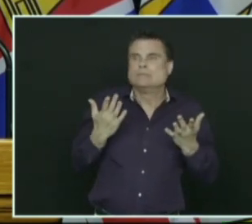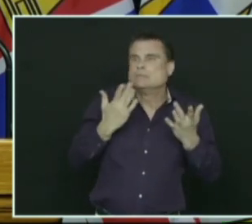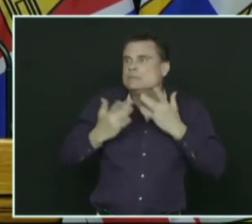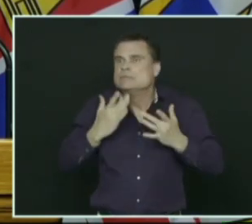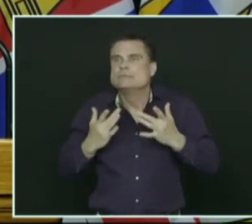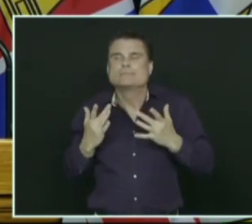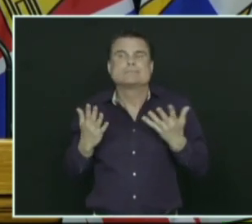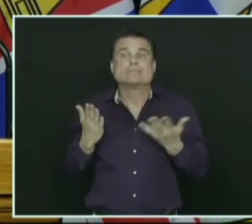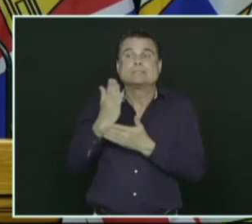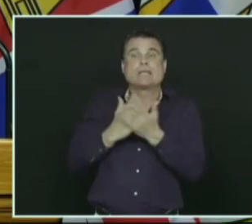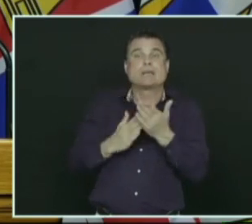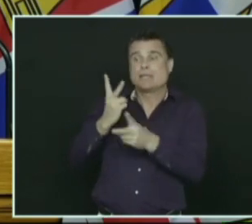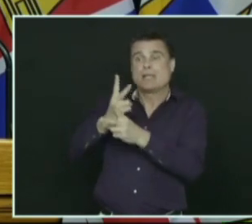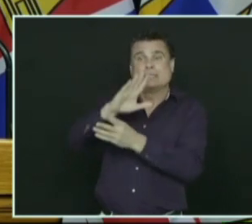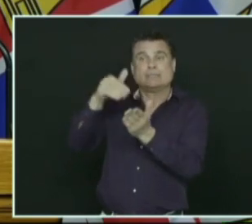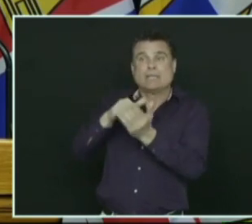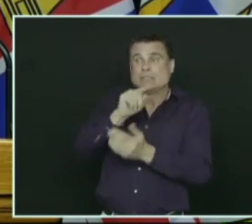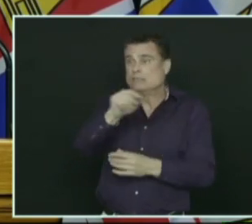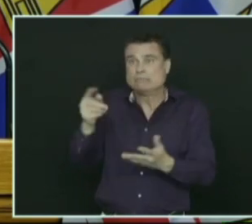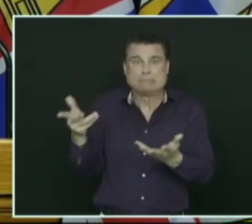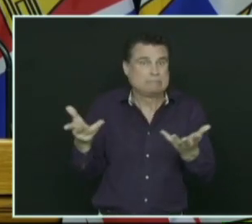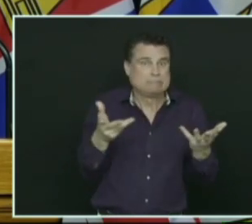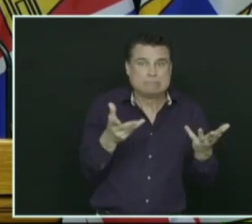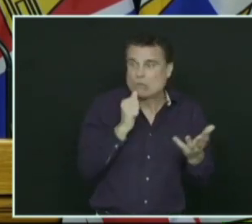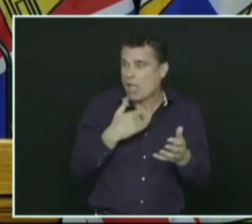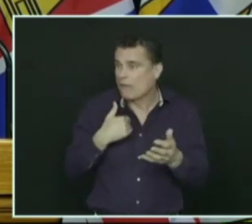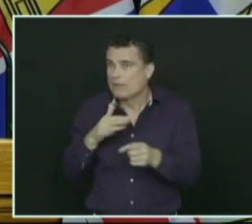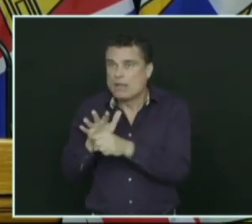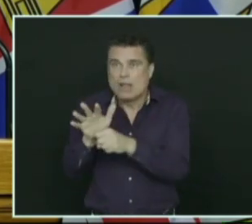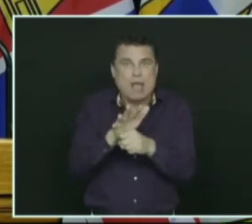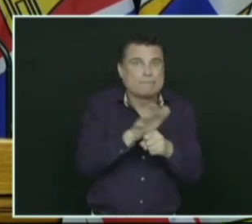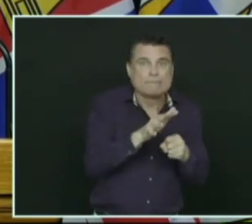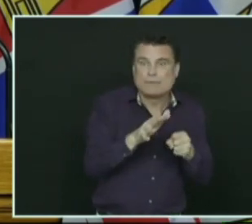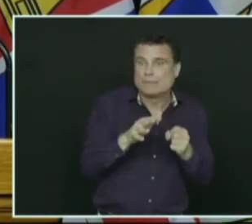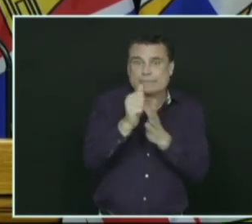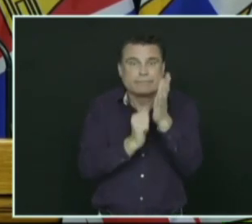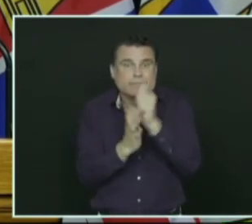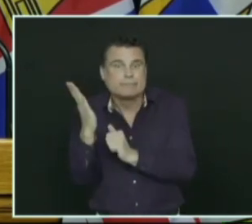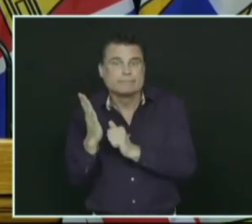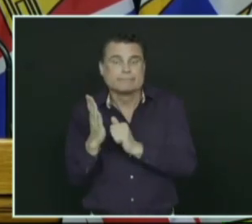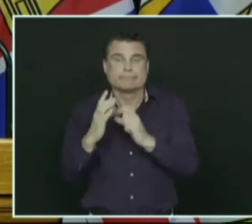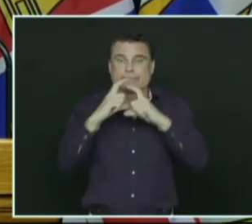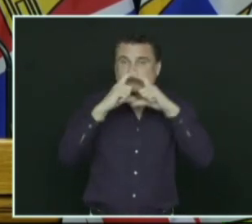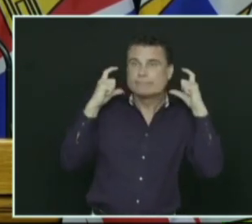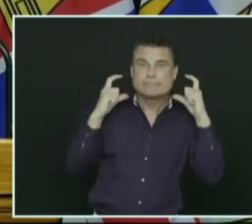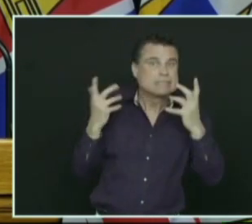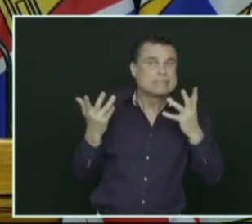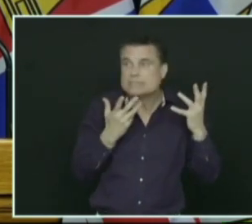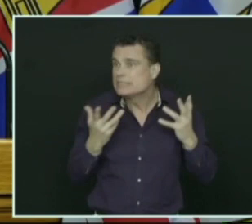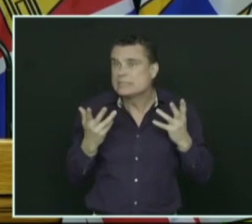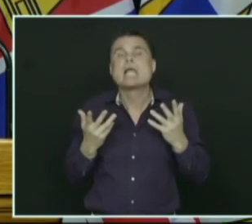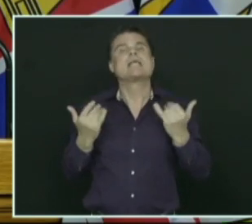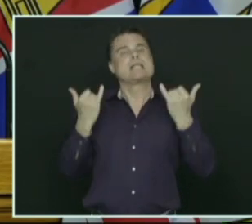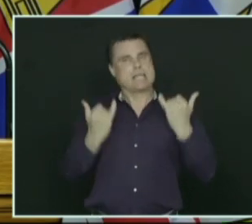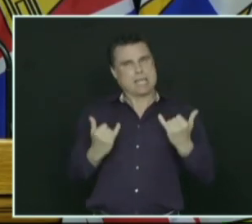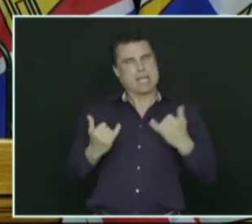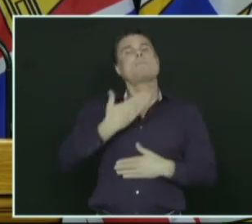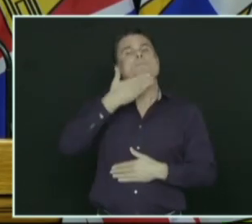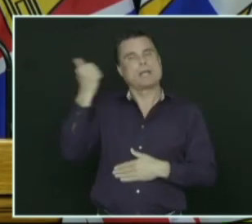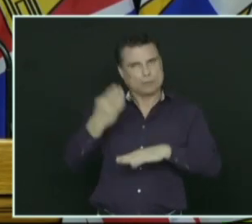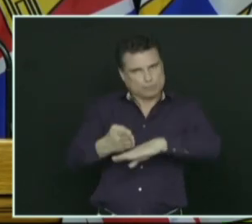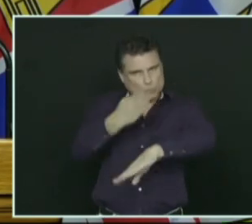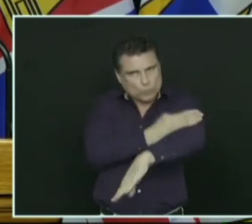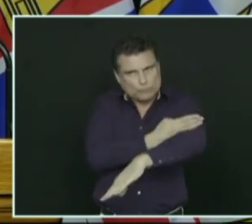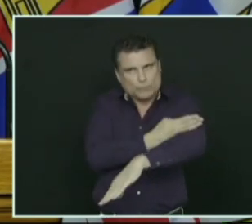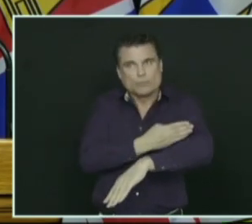a difference. And we know that most people who are floating things are trying to, you may